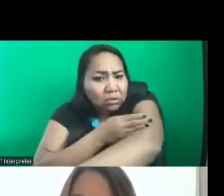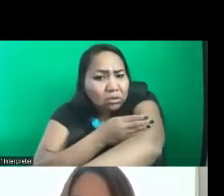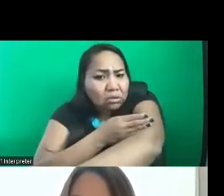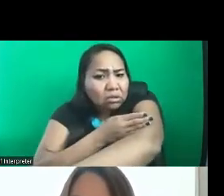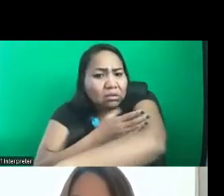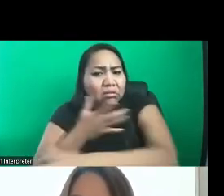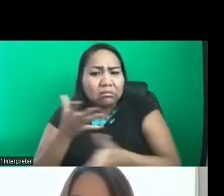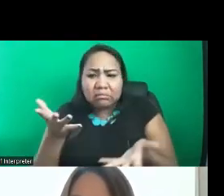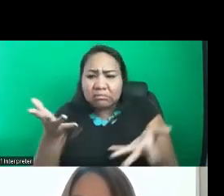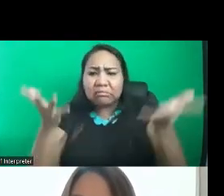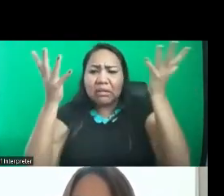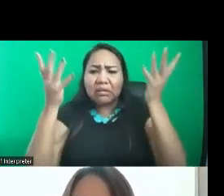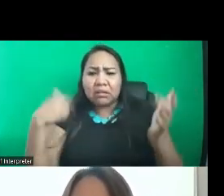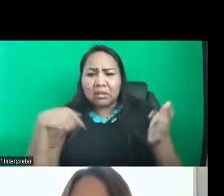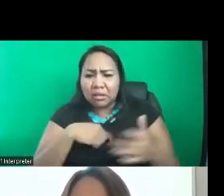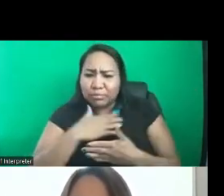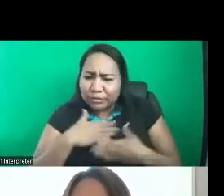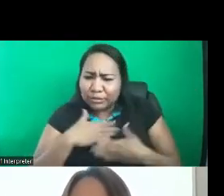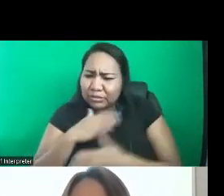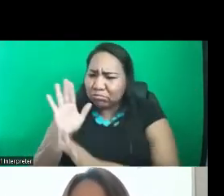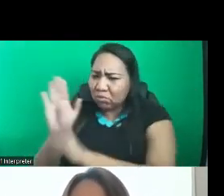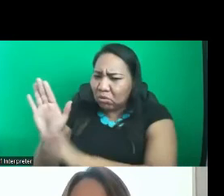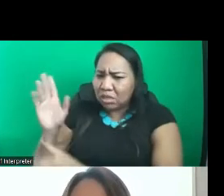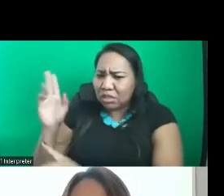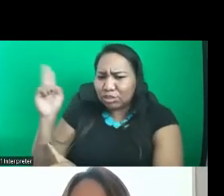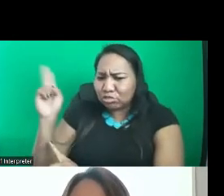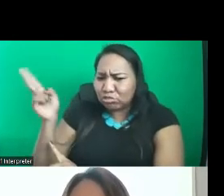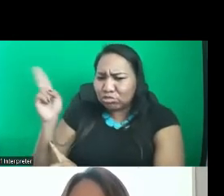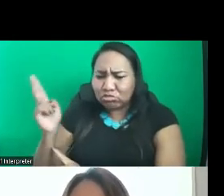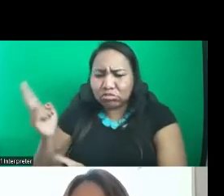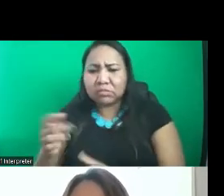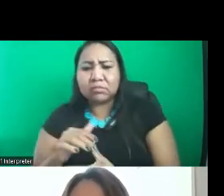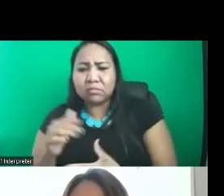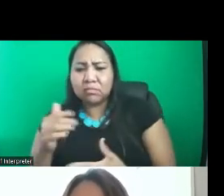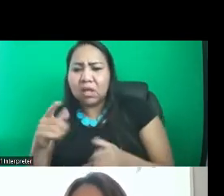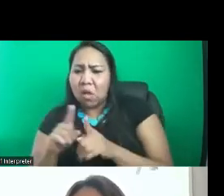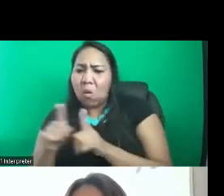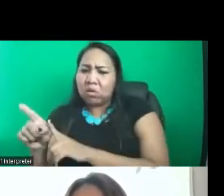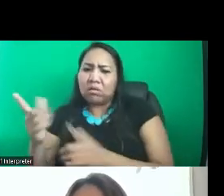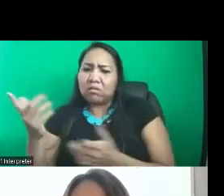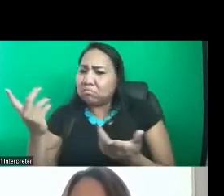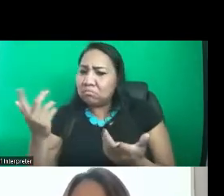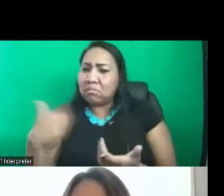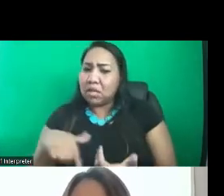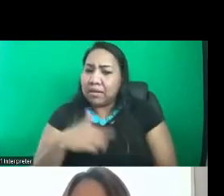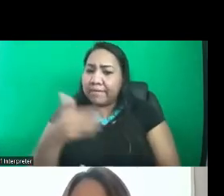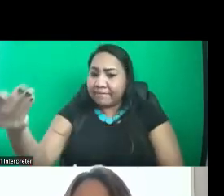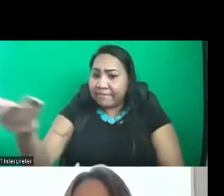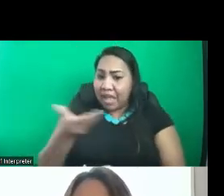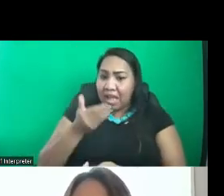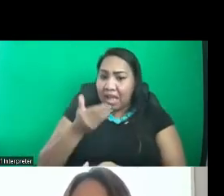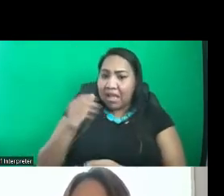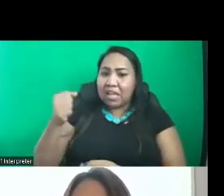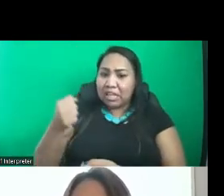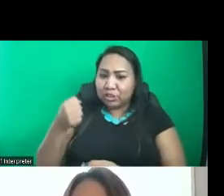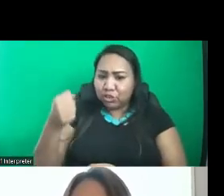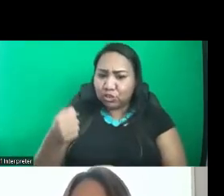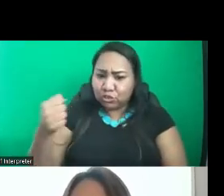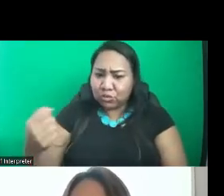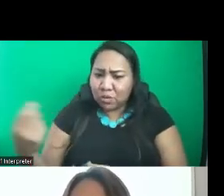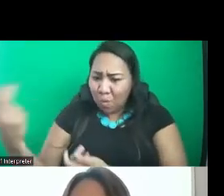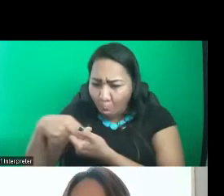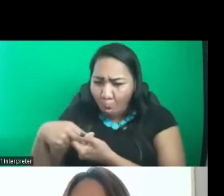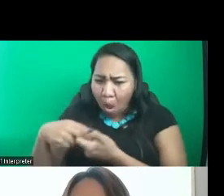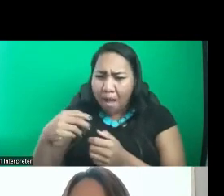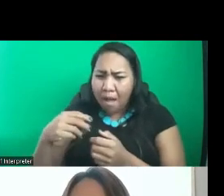their history, and also inviting elders to come in to APU and